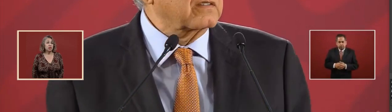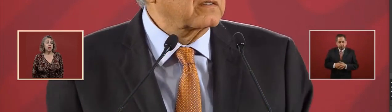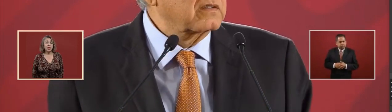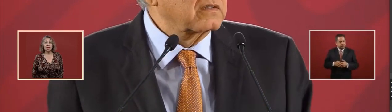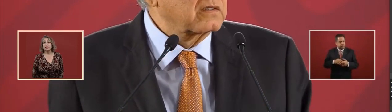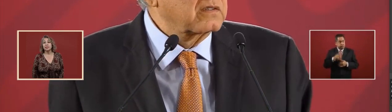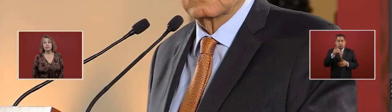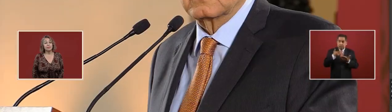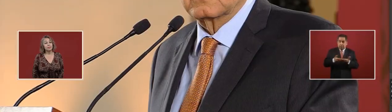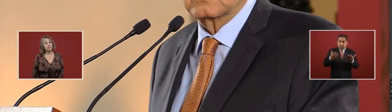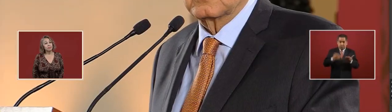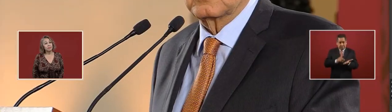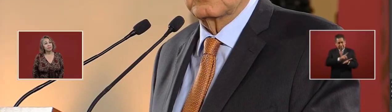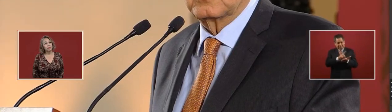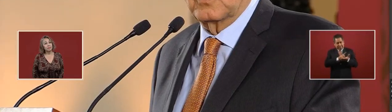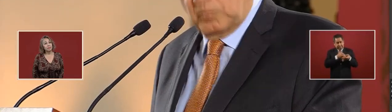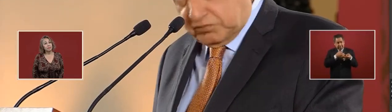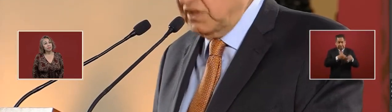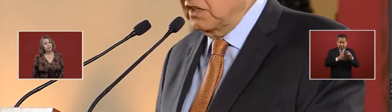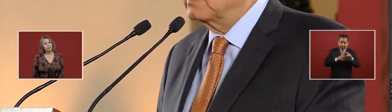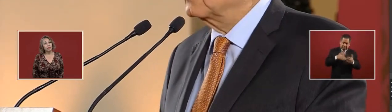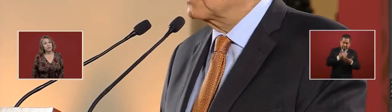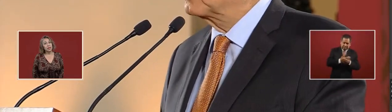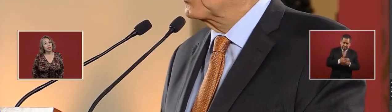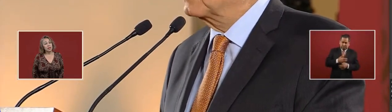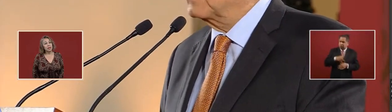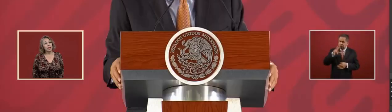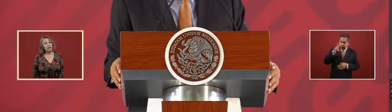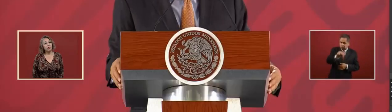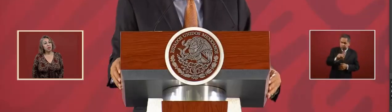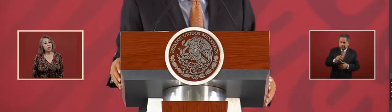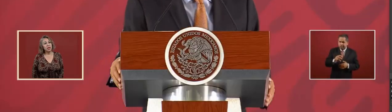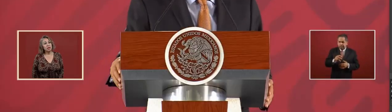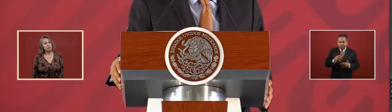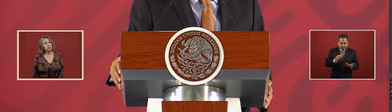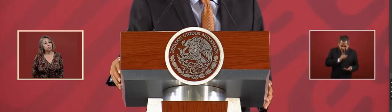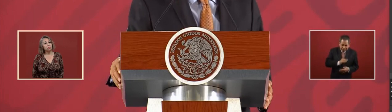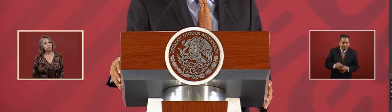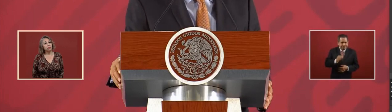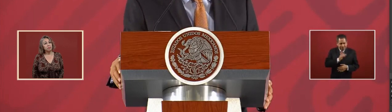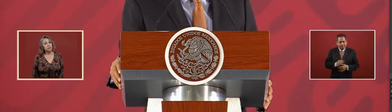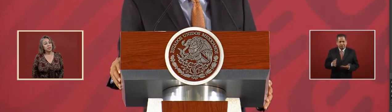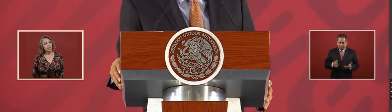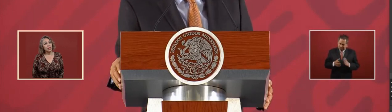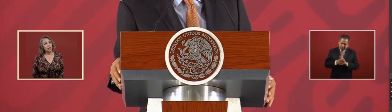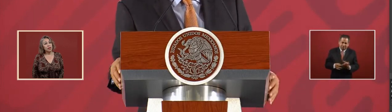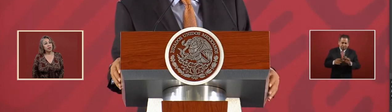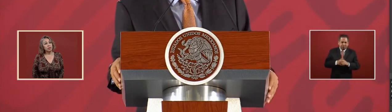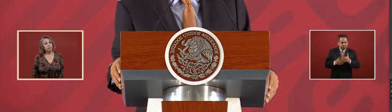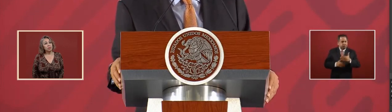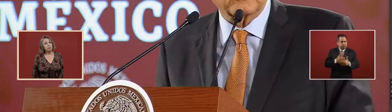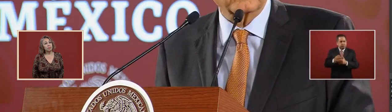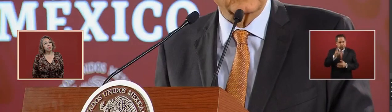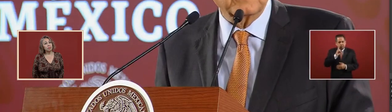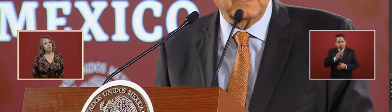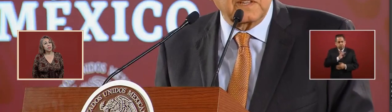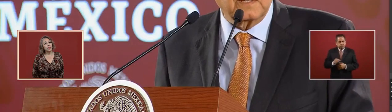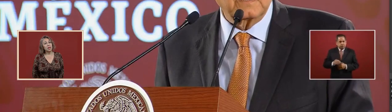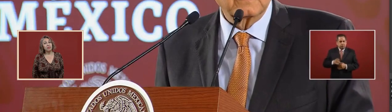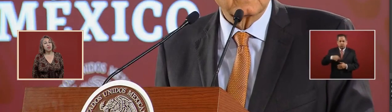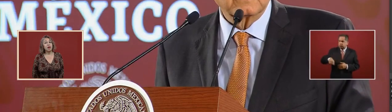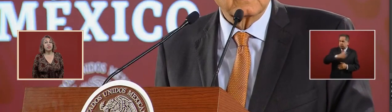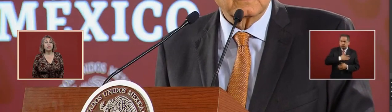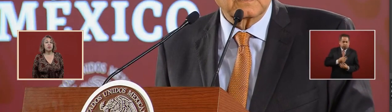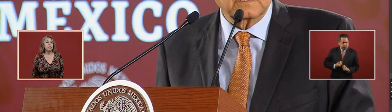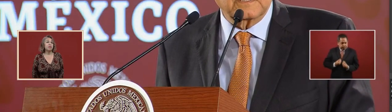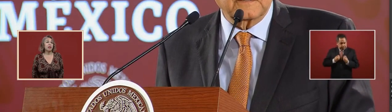No to drugs. Si se puede if you can tener una forma de vida,